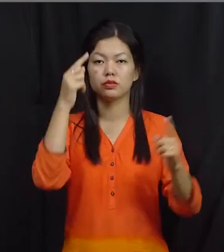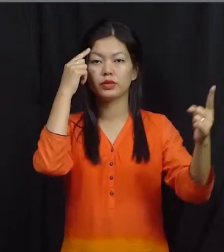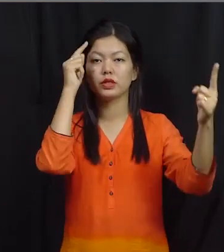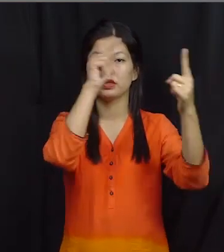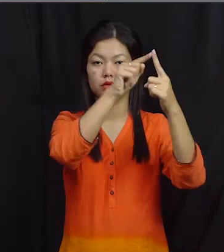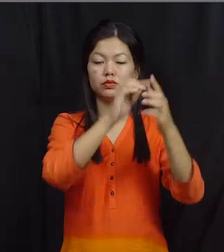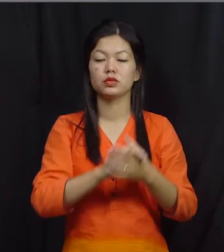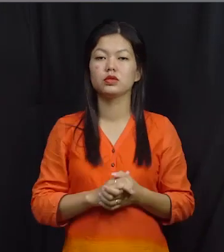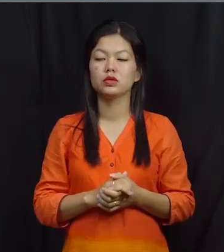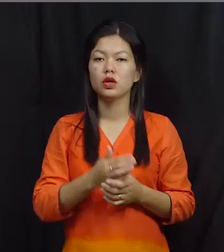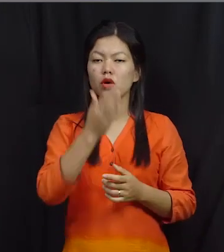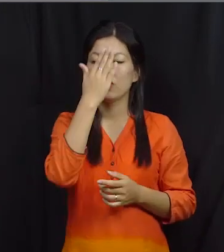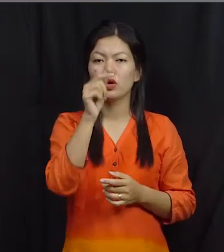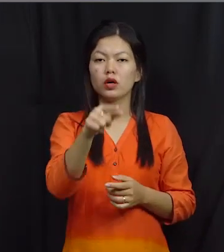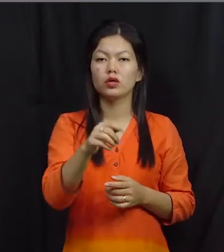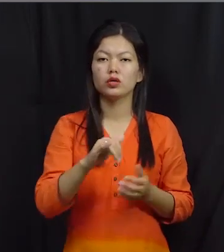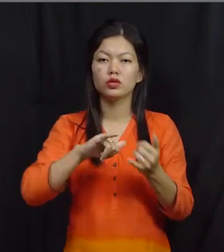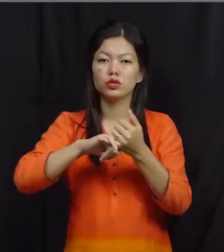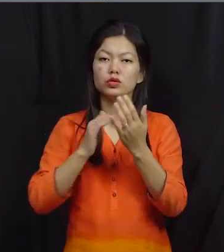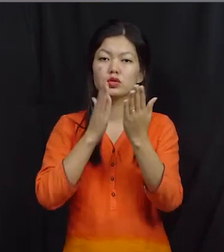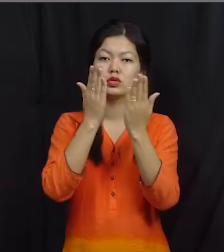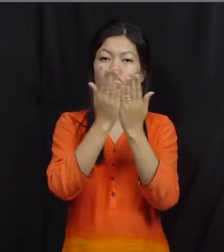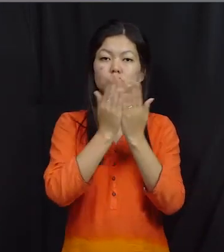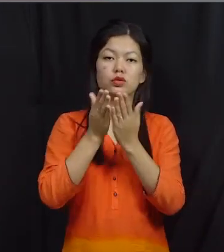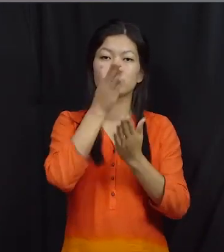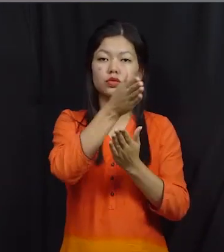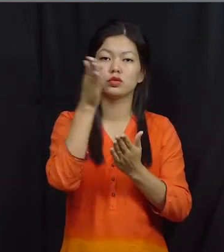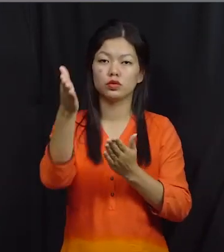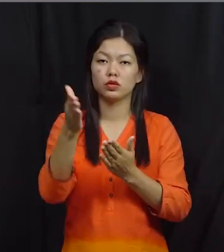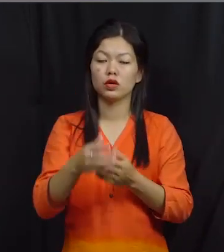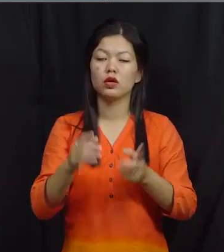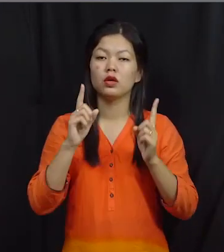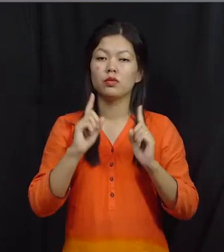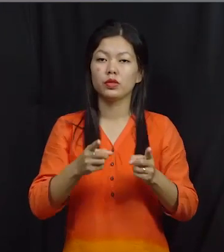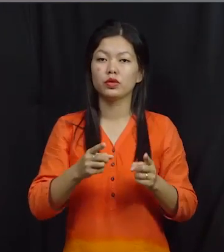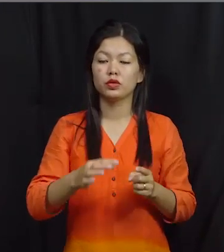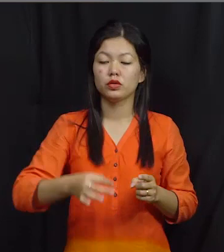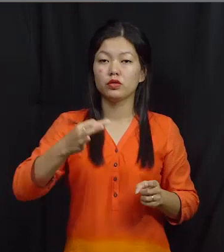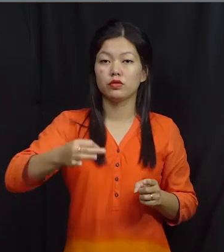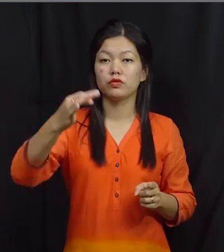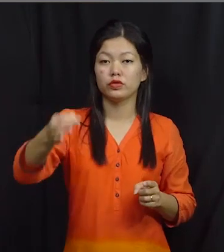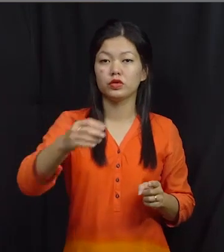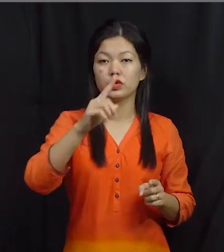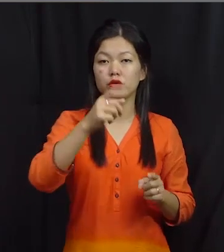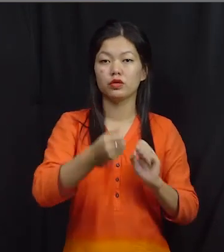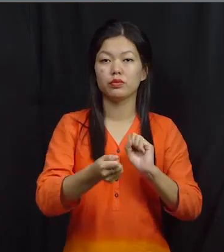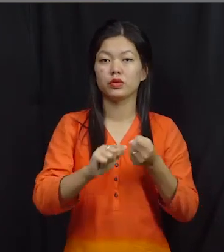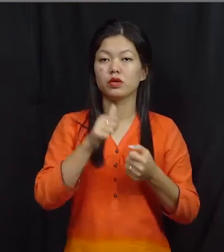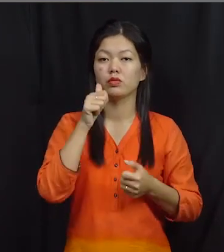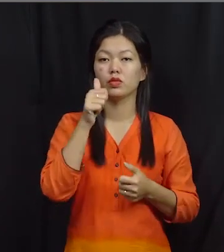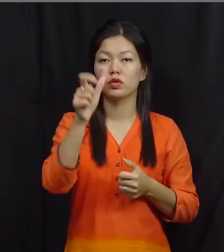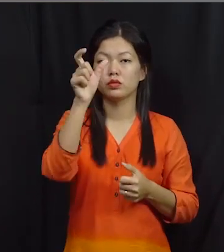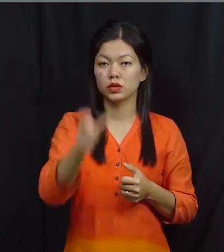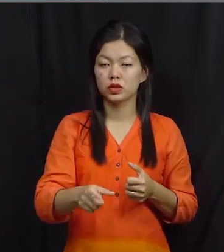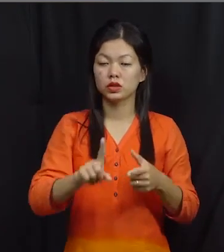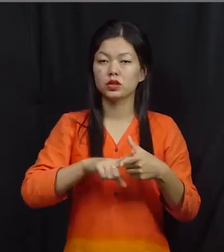you to school, college, right? So that you will become somebody in life and take care of them in their old age, isn't it?